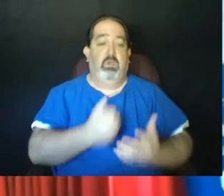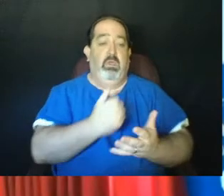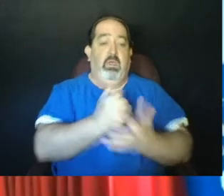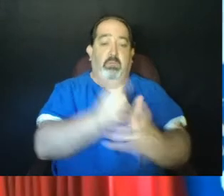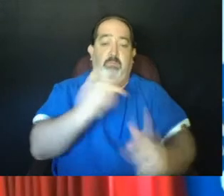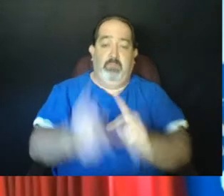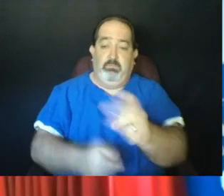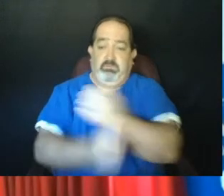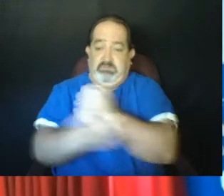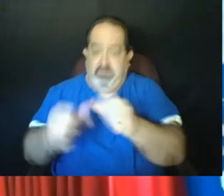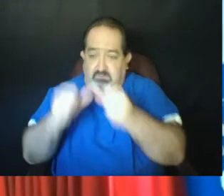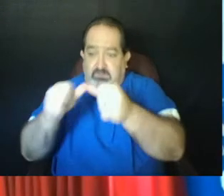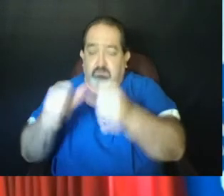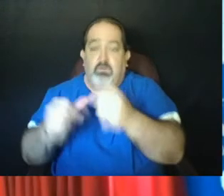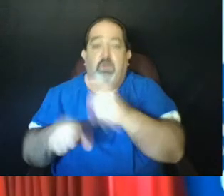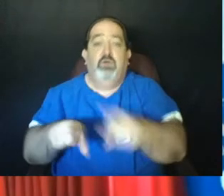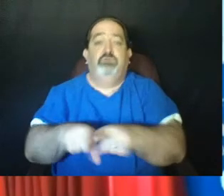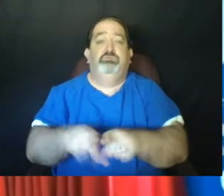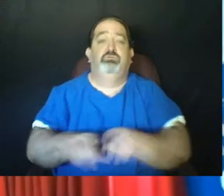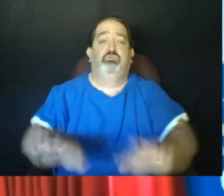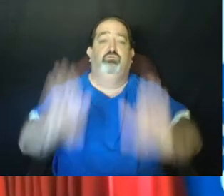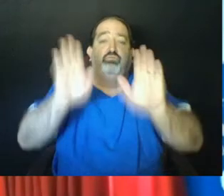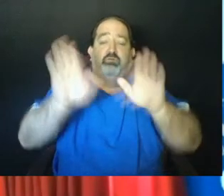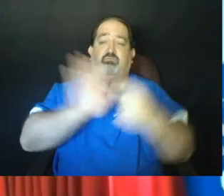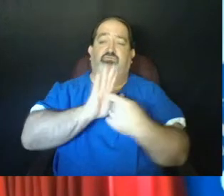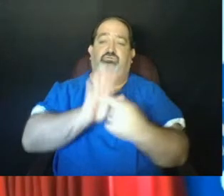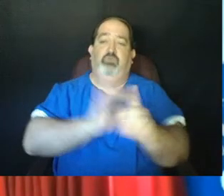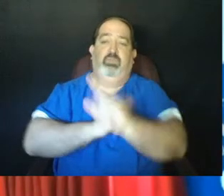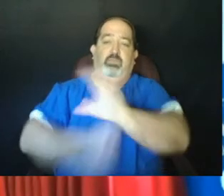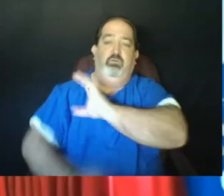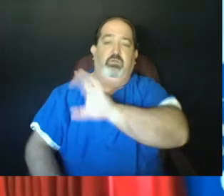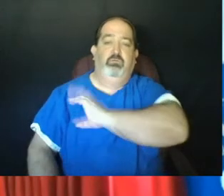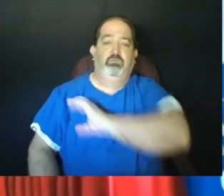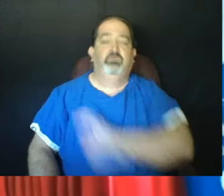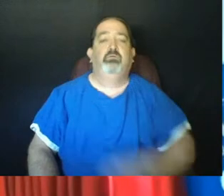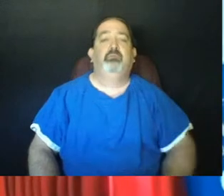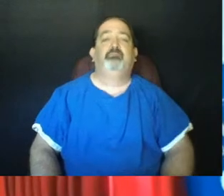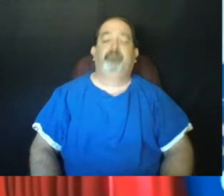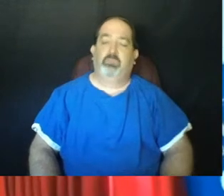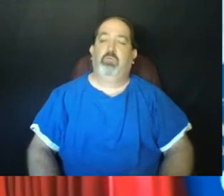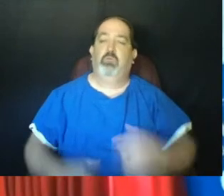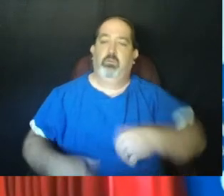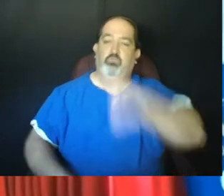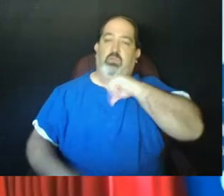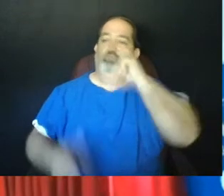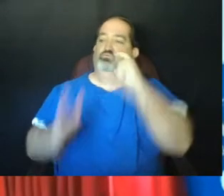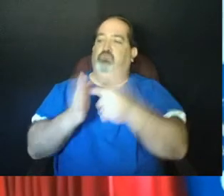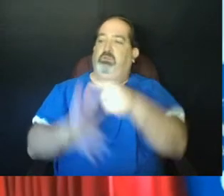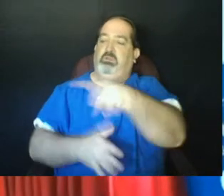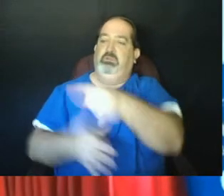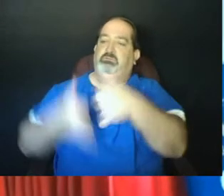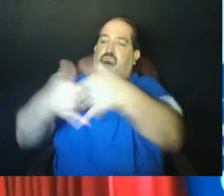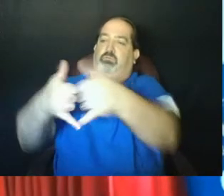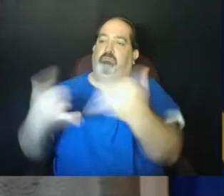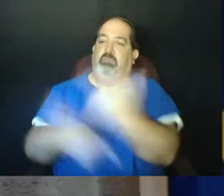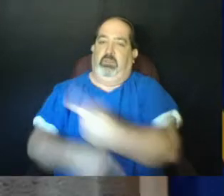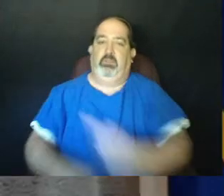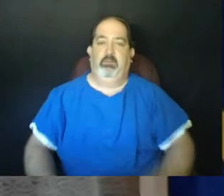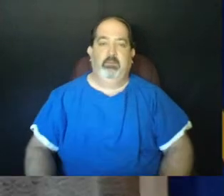safe, but they are also great testaments of their character, and we are so proud to recognize them today.